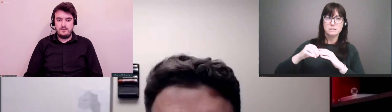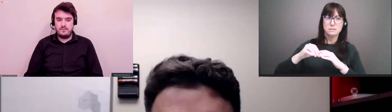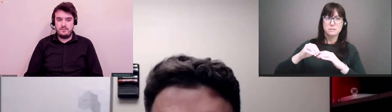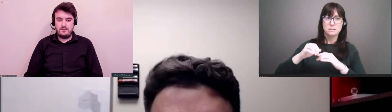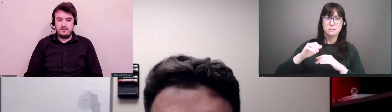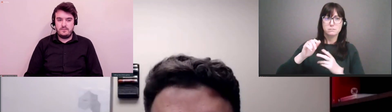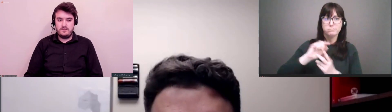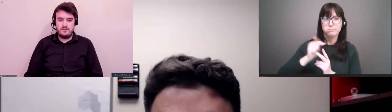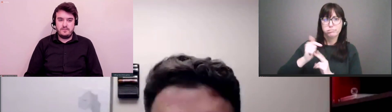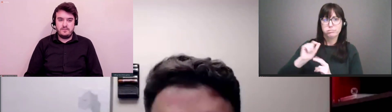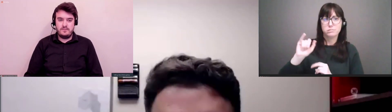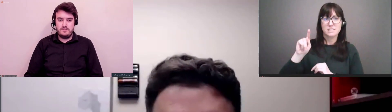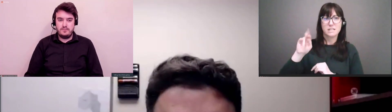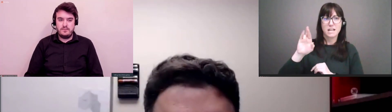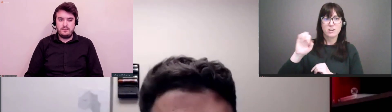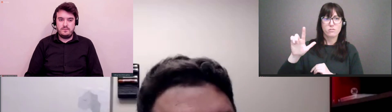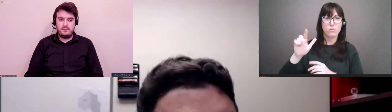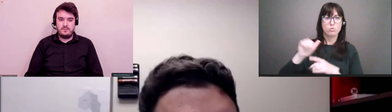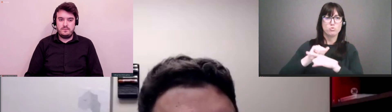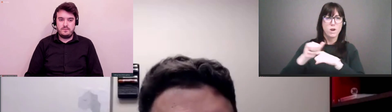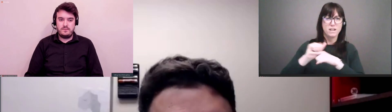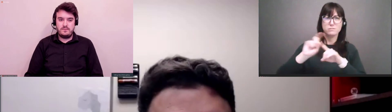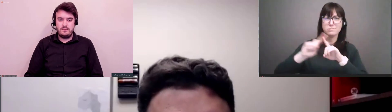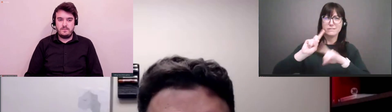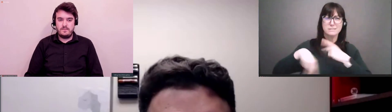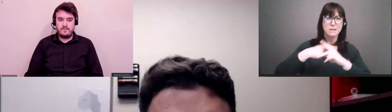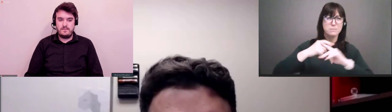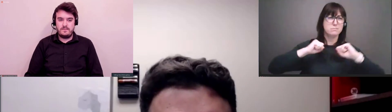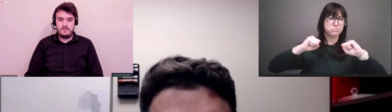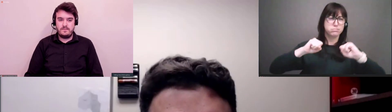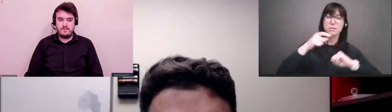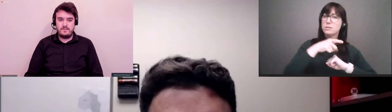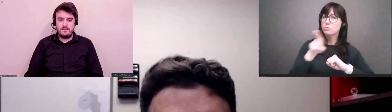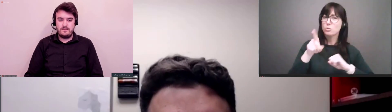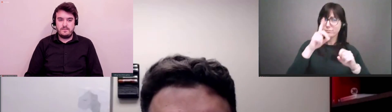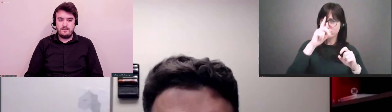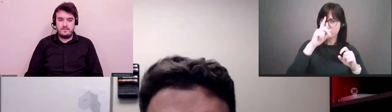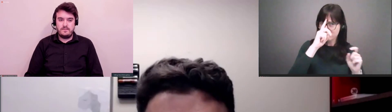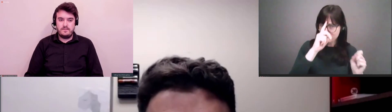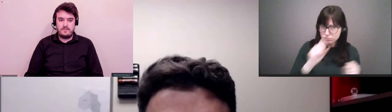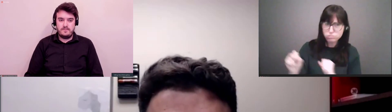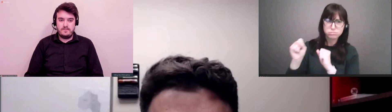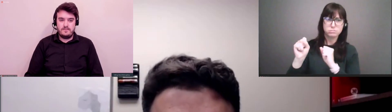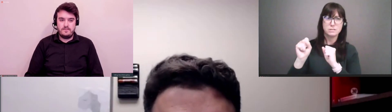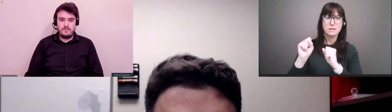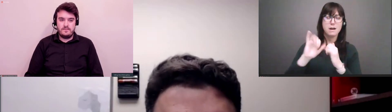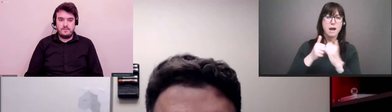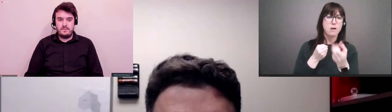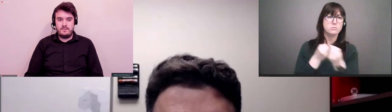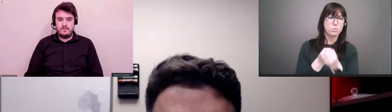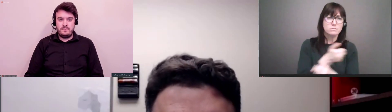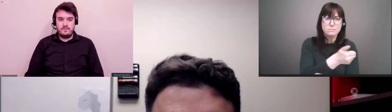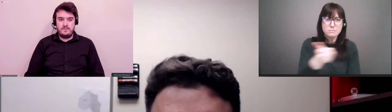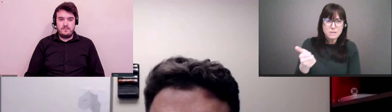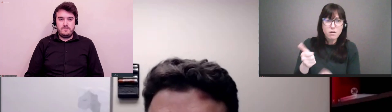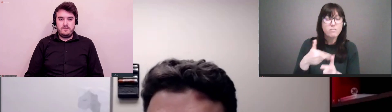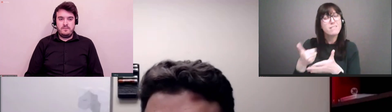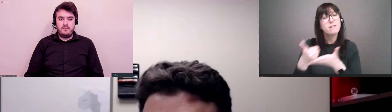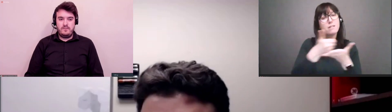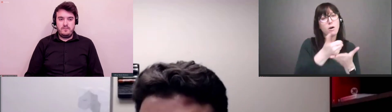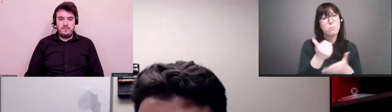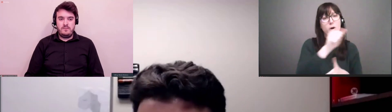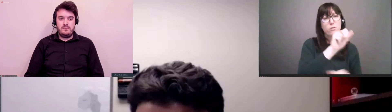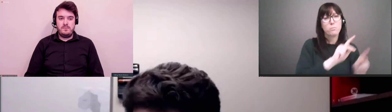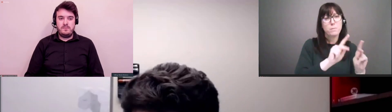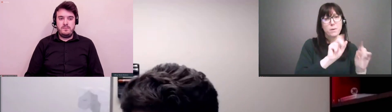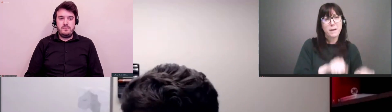active. So I think we all need strategies for our own particular situation, and it's also an opportunity to help others as well.